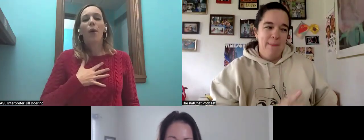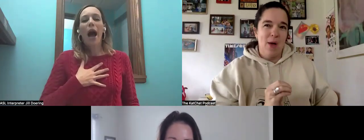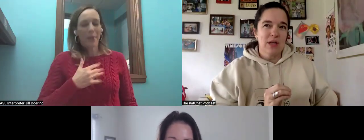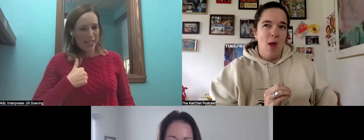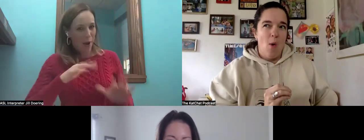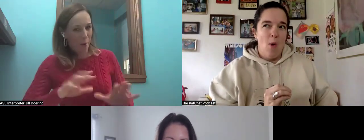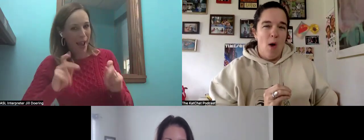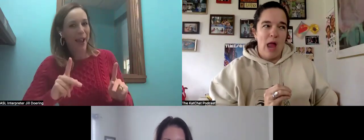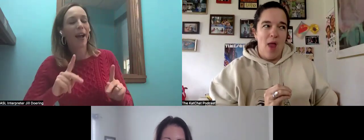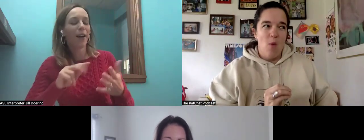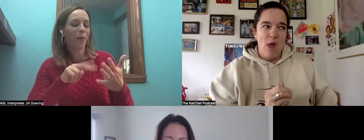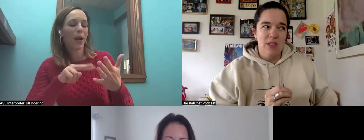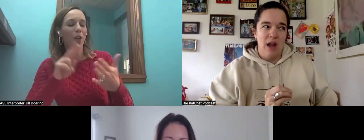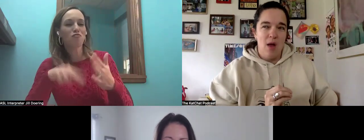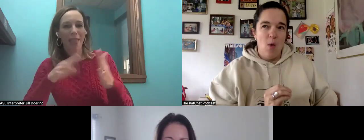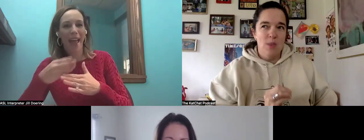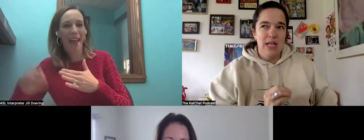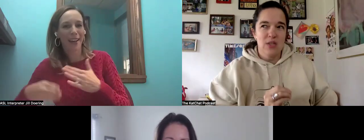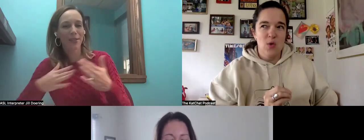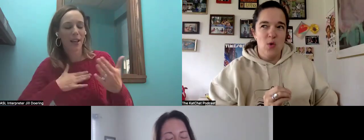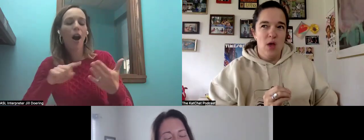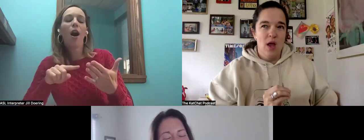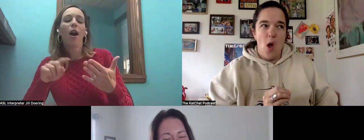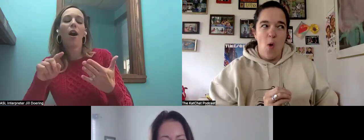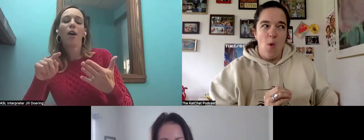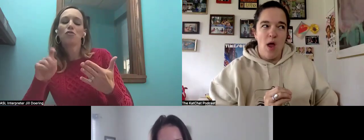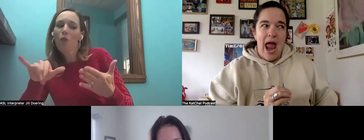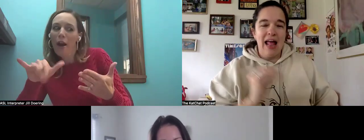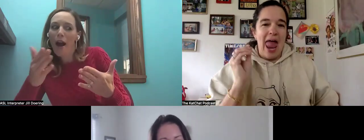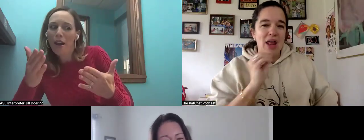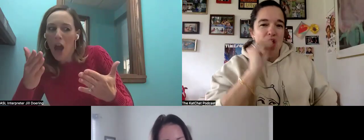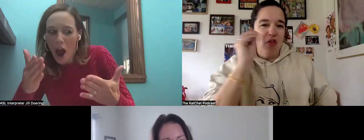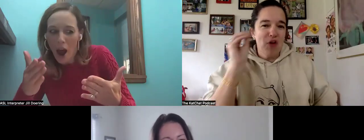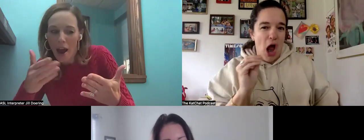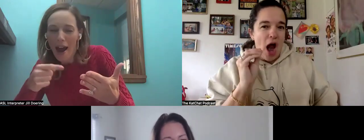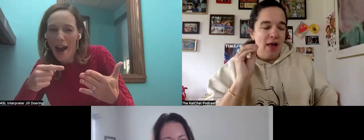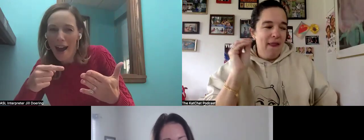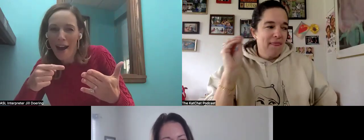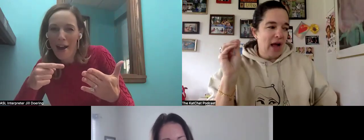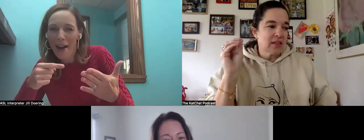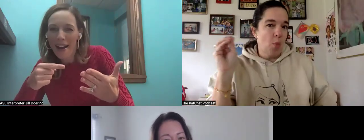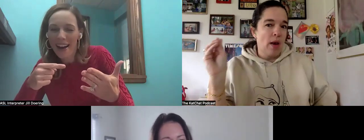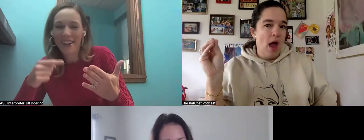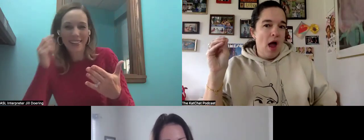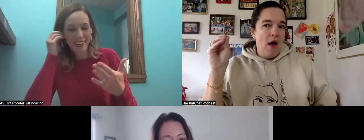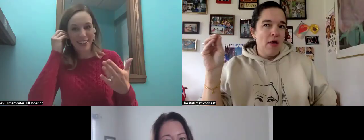Okay, okay, where is that? What did you do? No. I had another thought